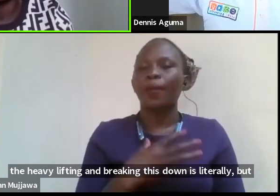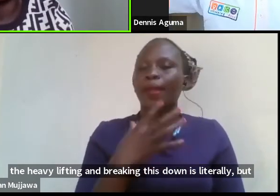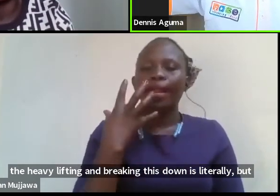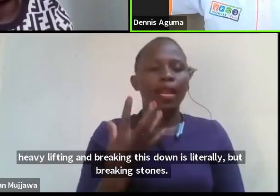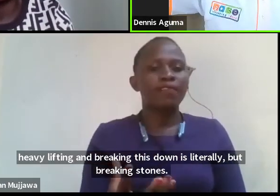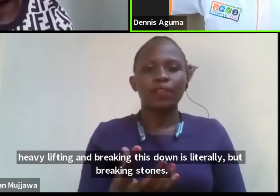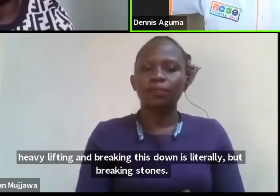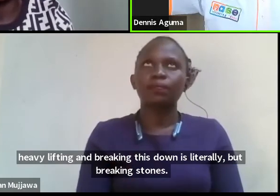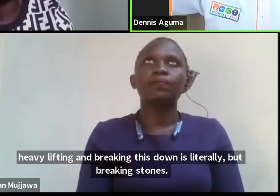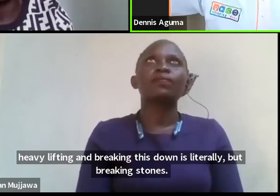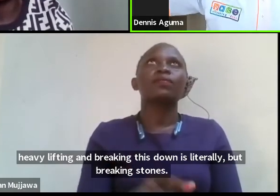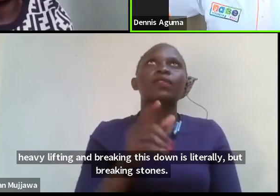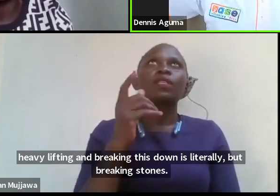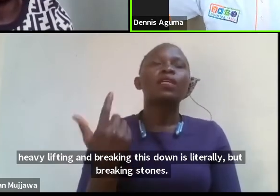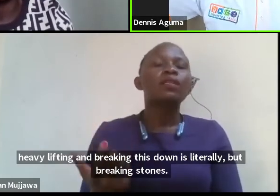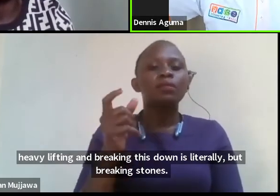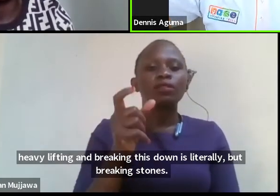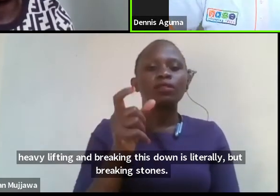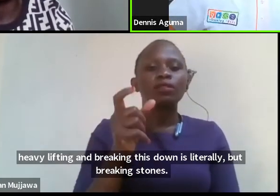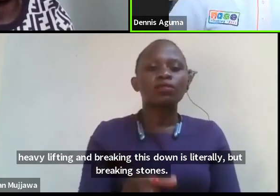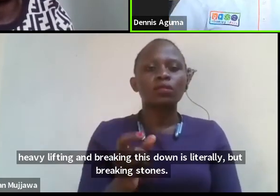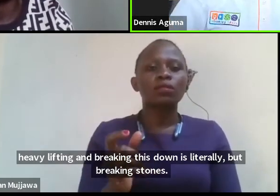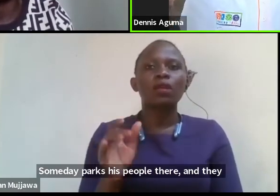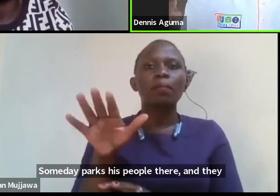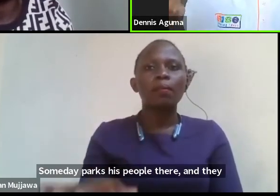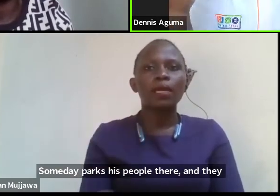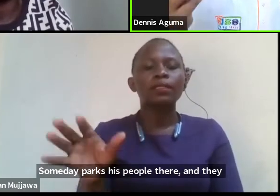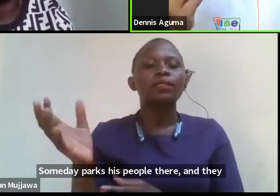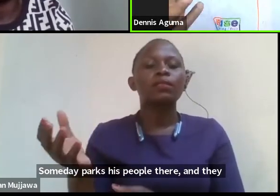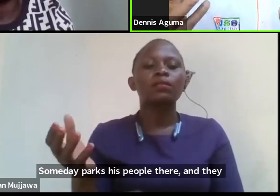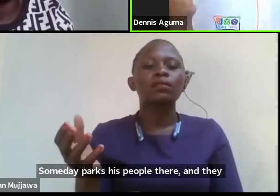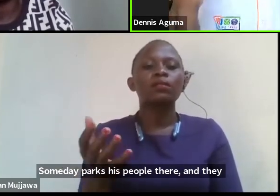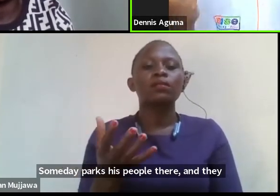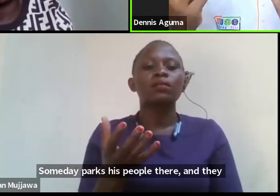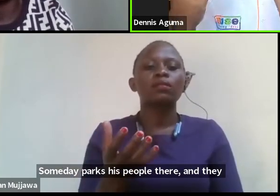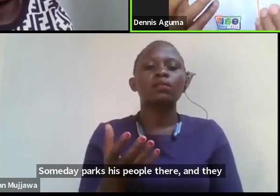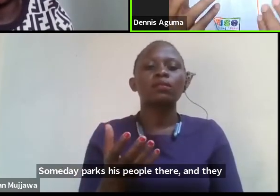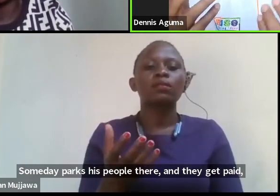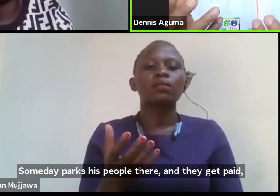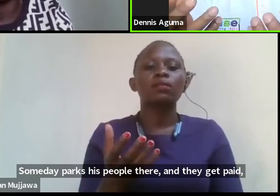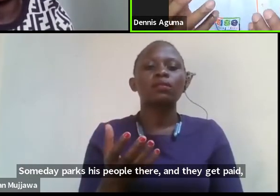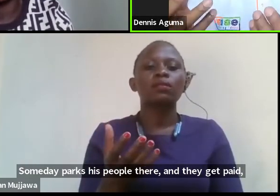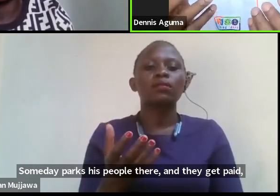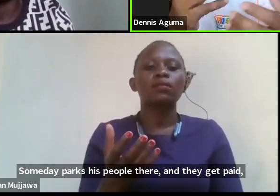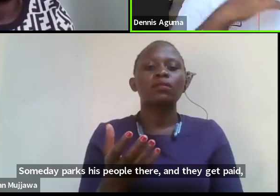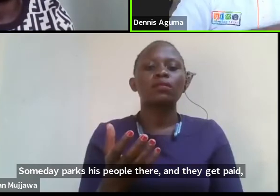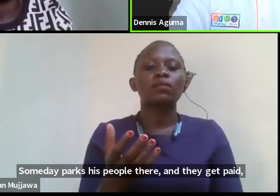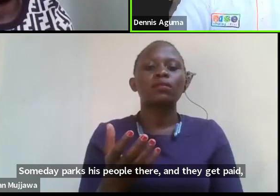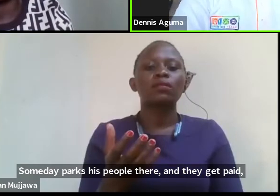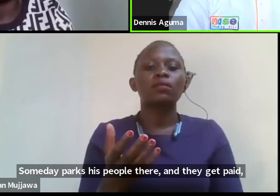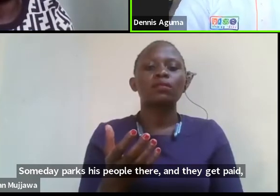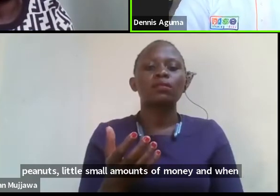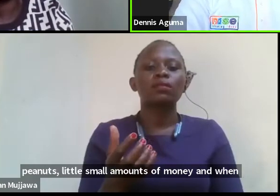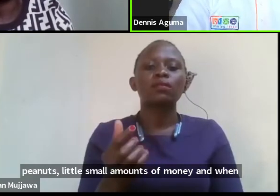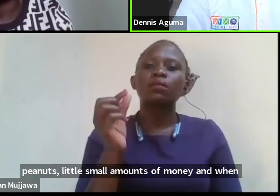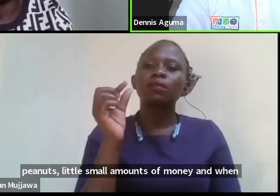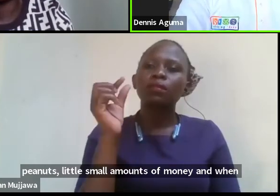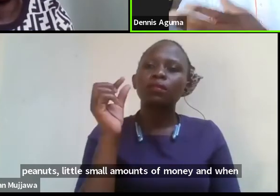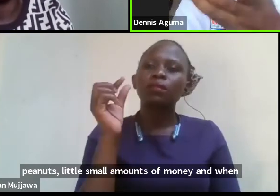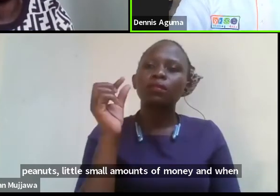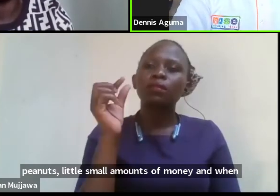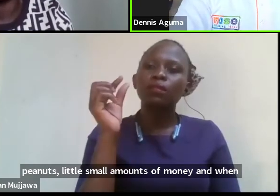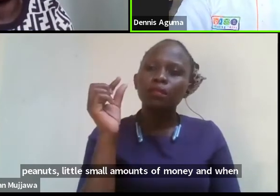Some guy parks his tipper there and they get paid peanuts, literally small amounts of money. And when one of our